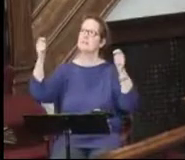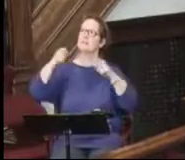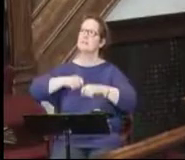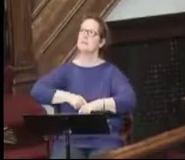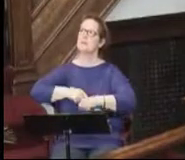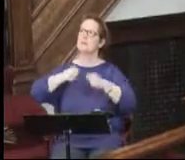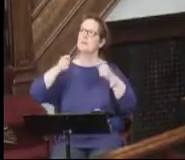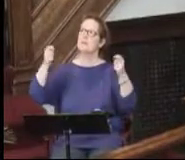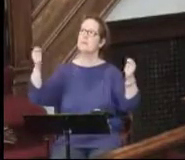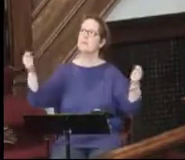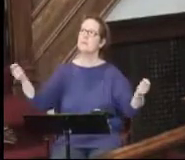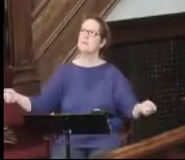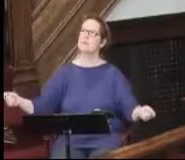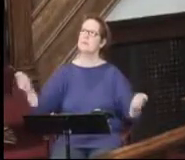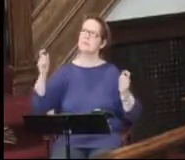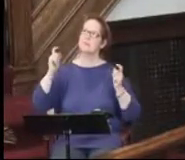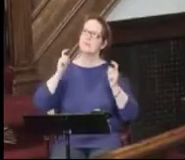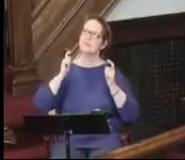highest,